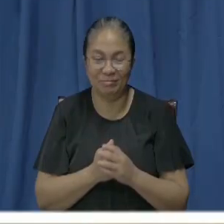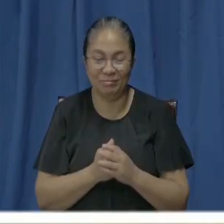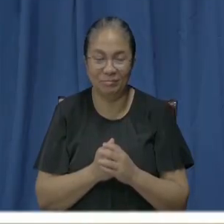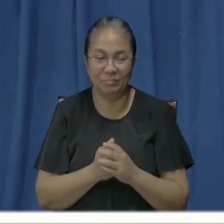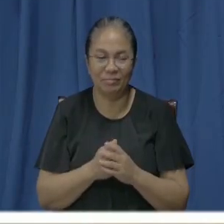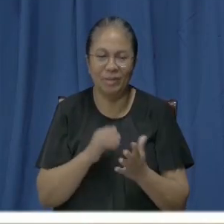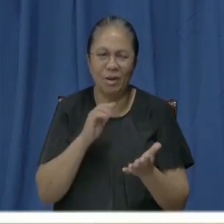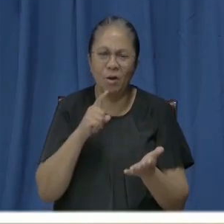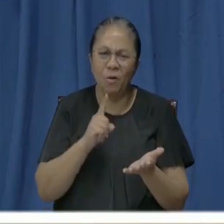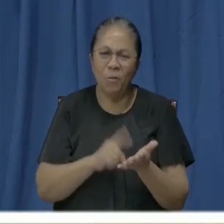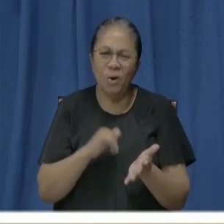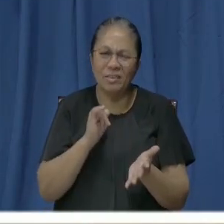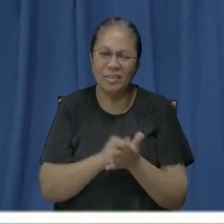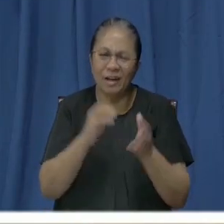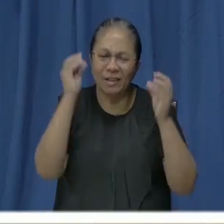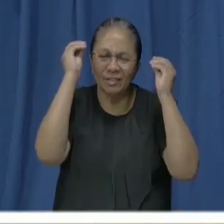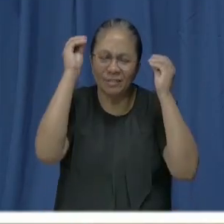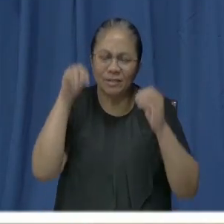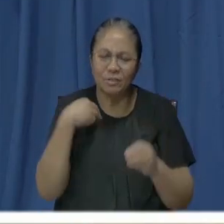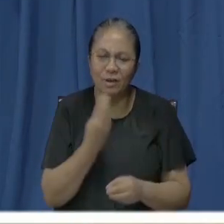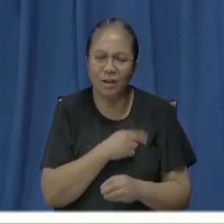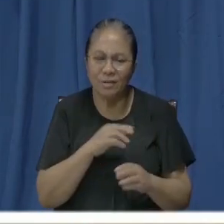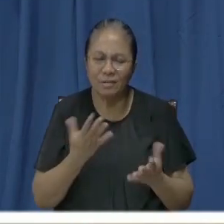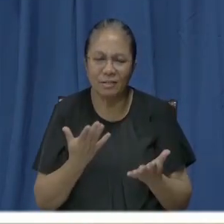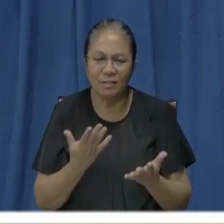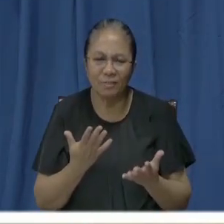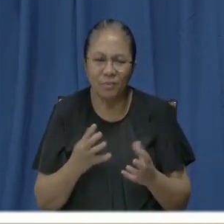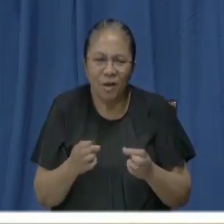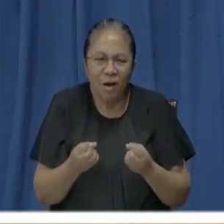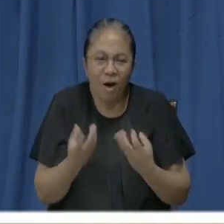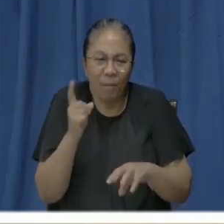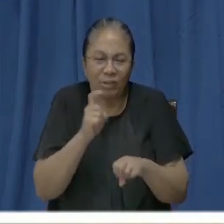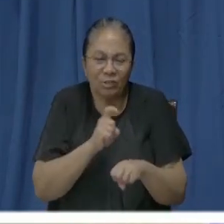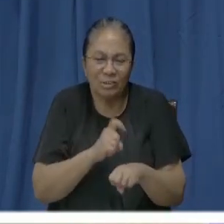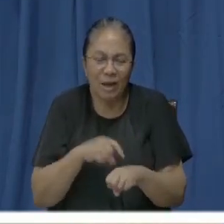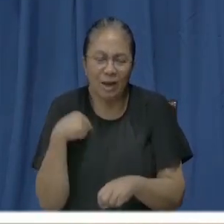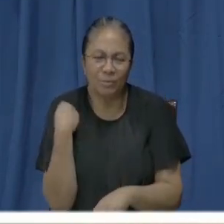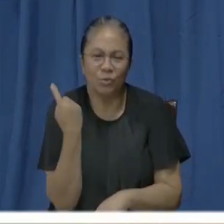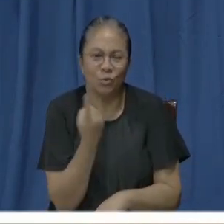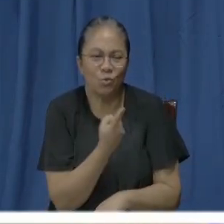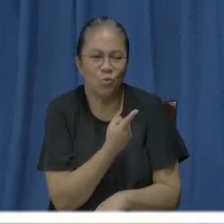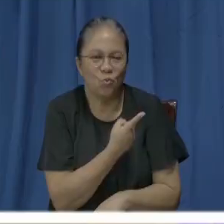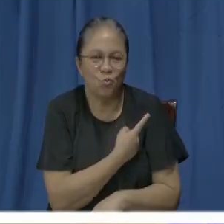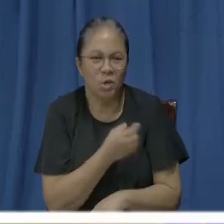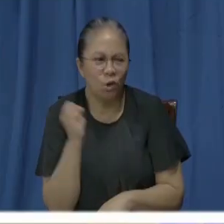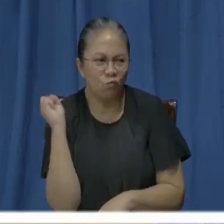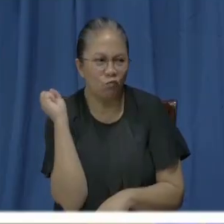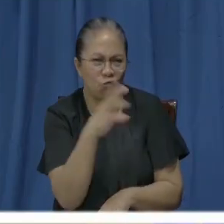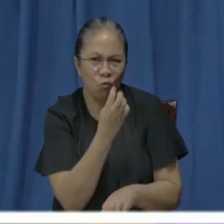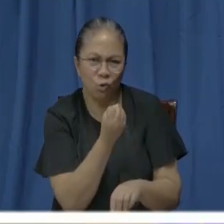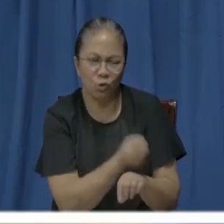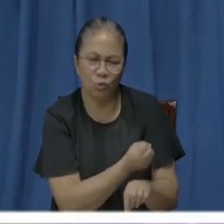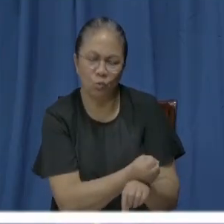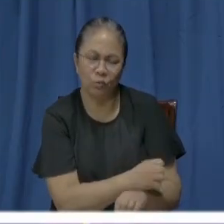us? How many times have we been the first to throw a stone?